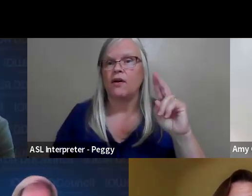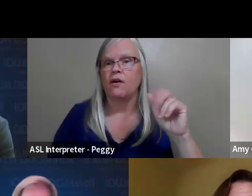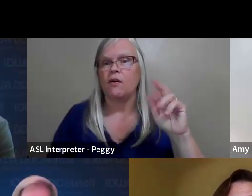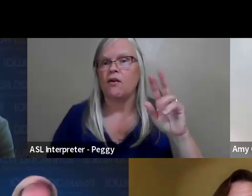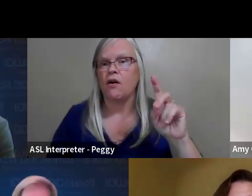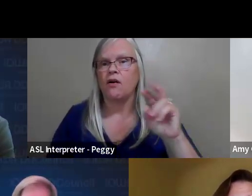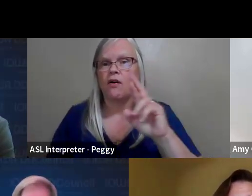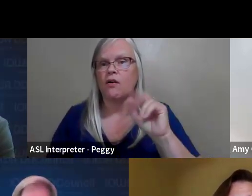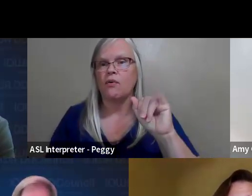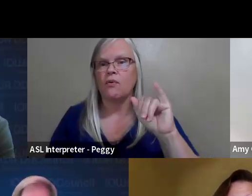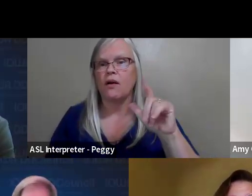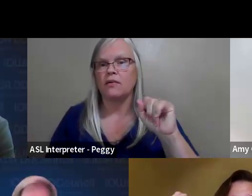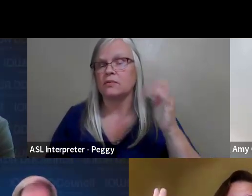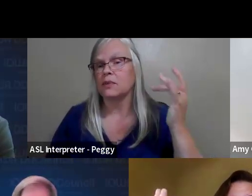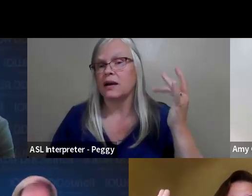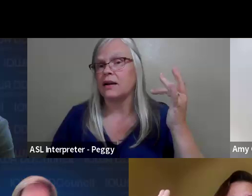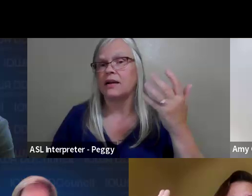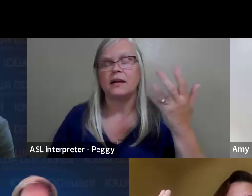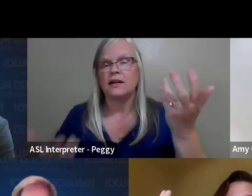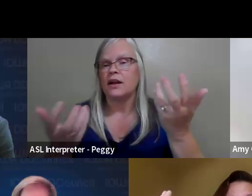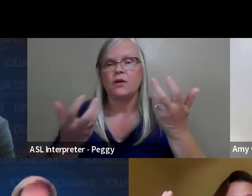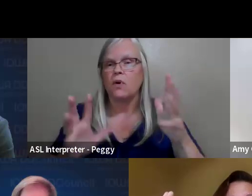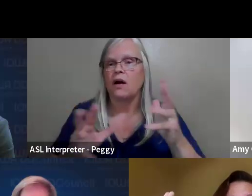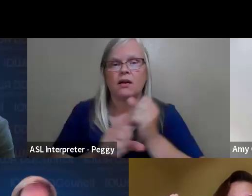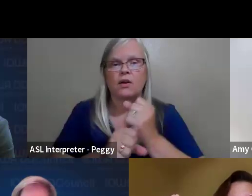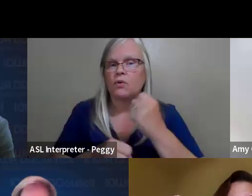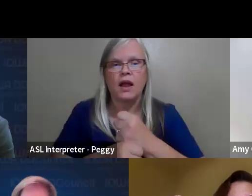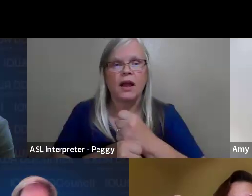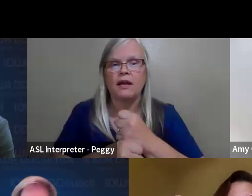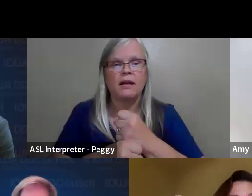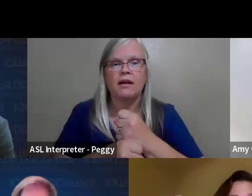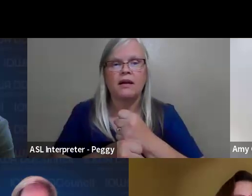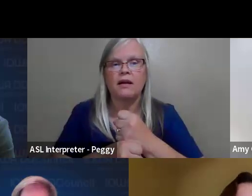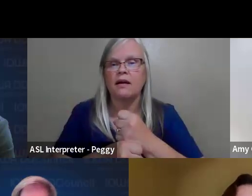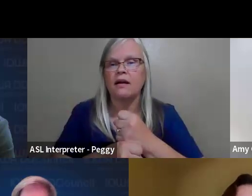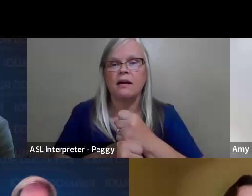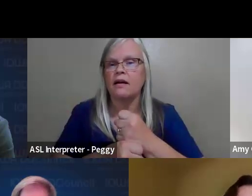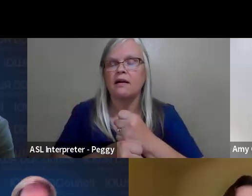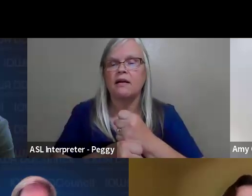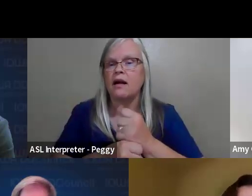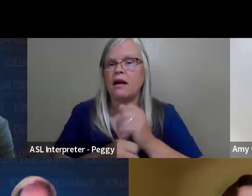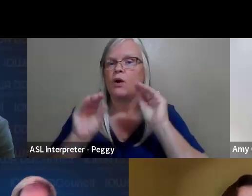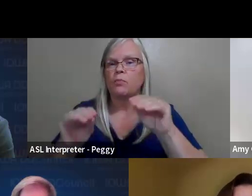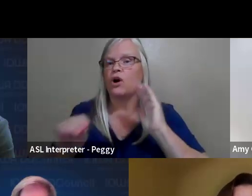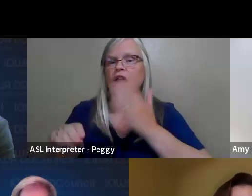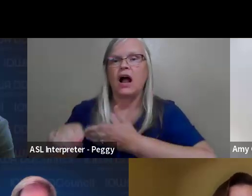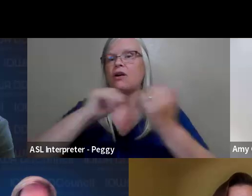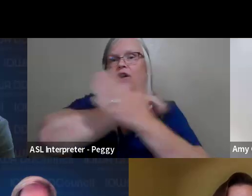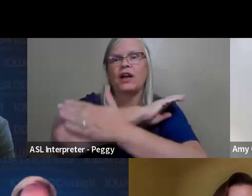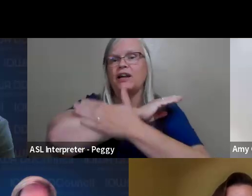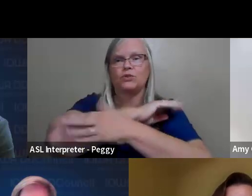do not want to create they don't want to put our country into chaos. We have to